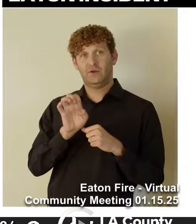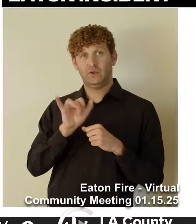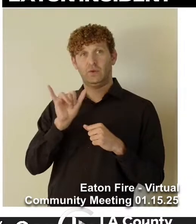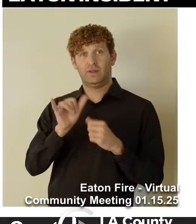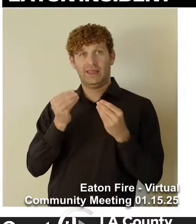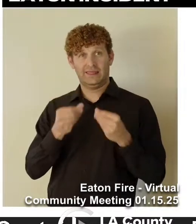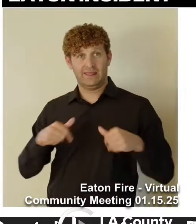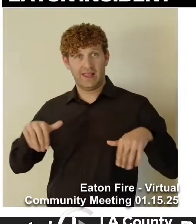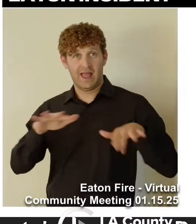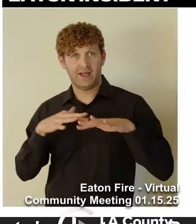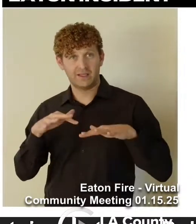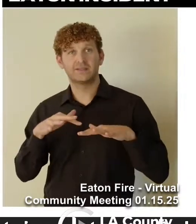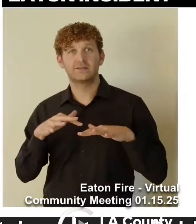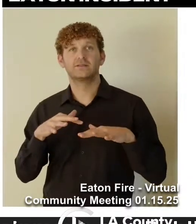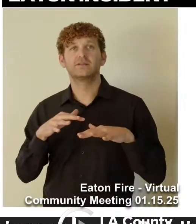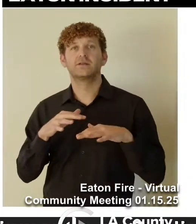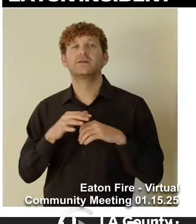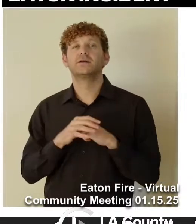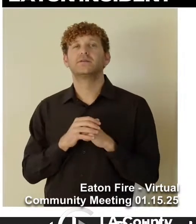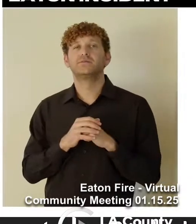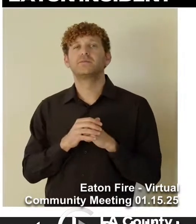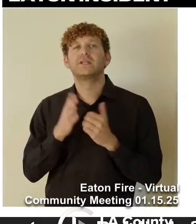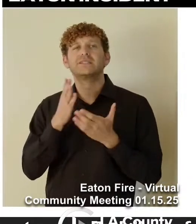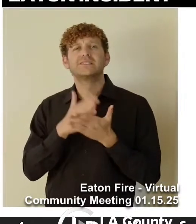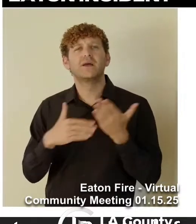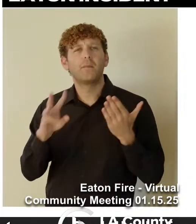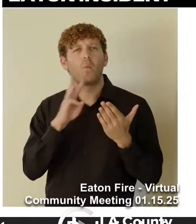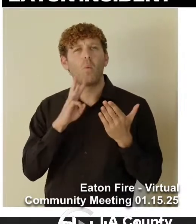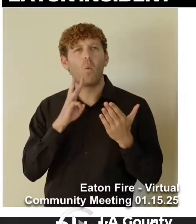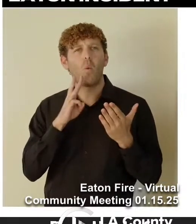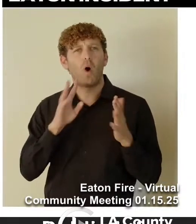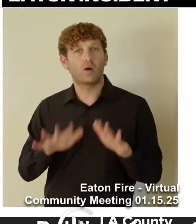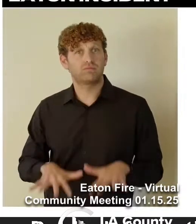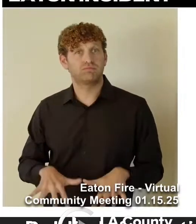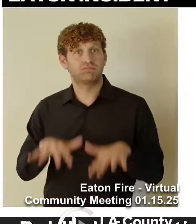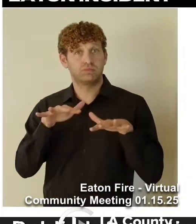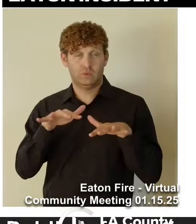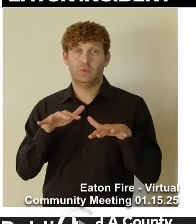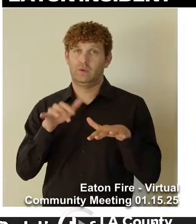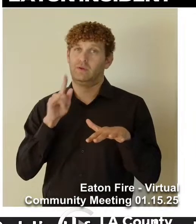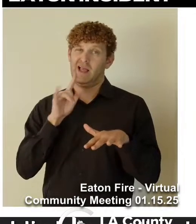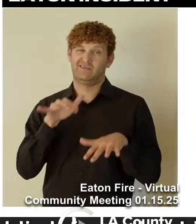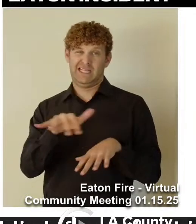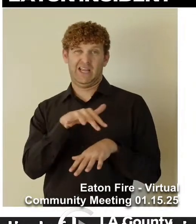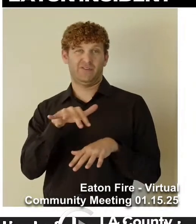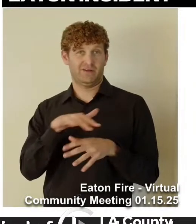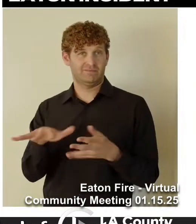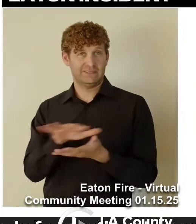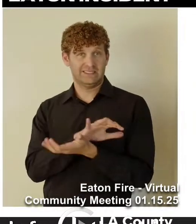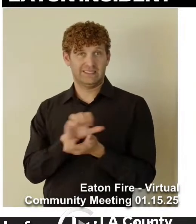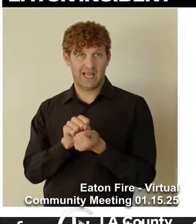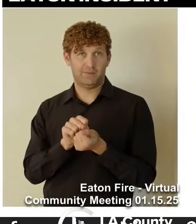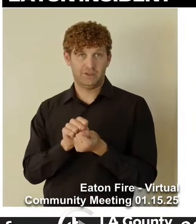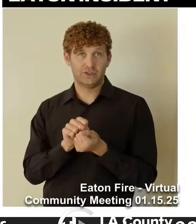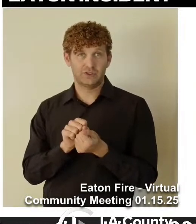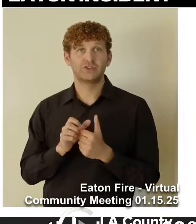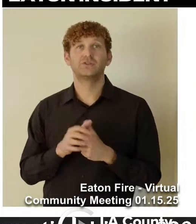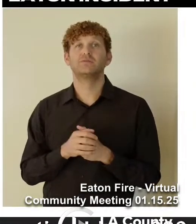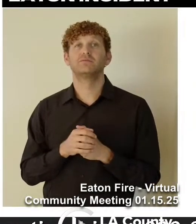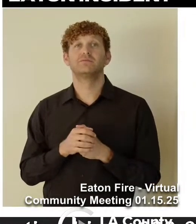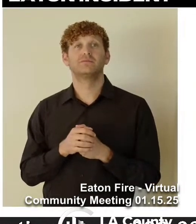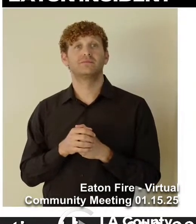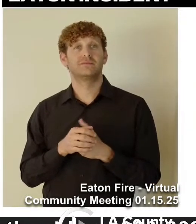Association. 7 reservoirs within these agencies have been severely damaged. The full extent of the damage is still